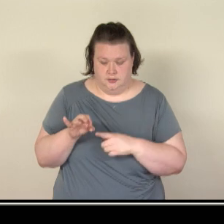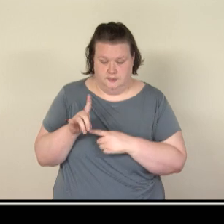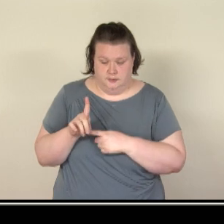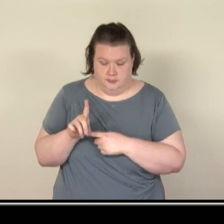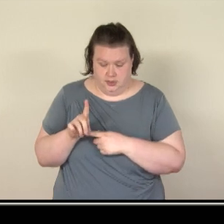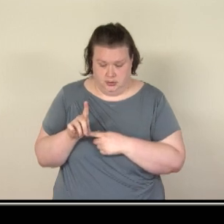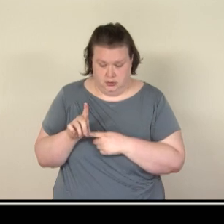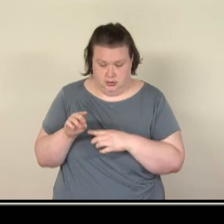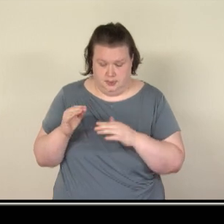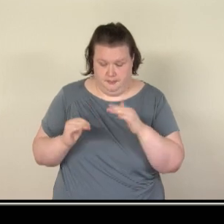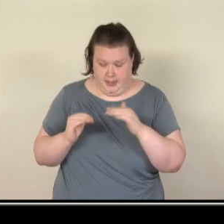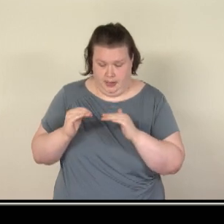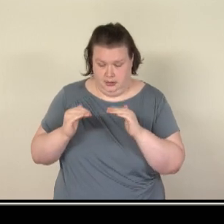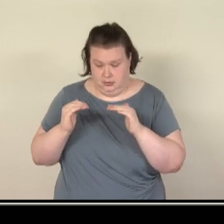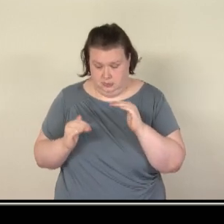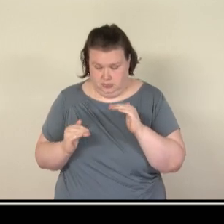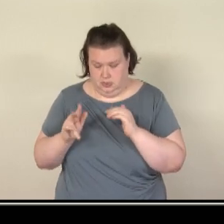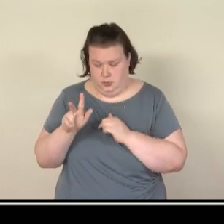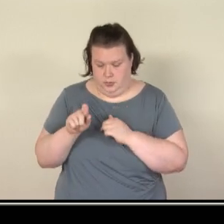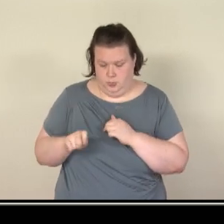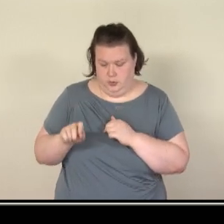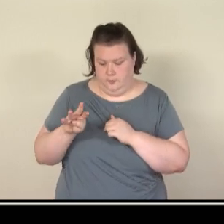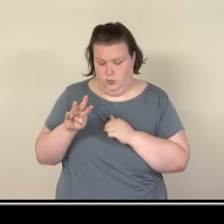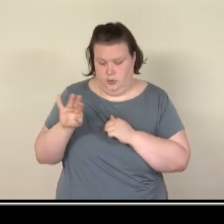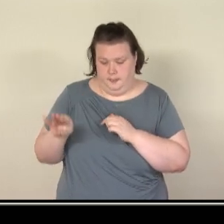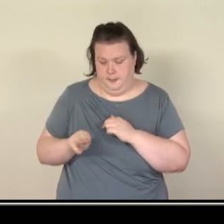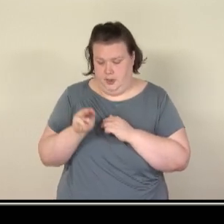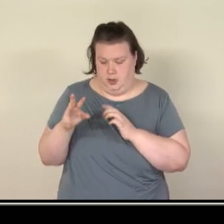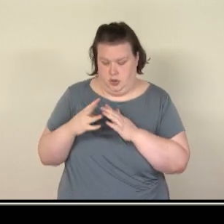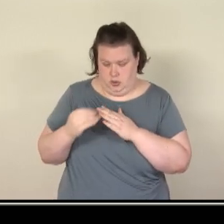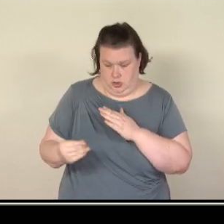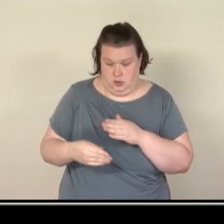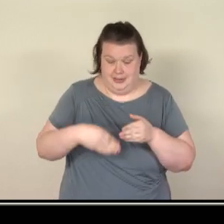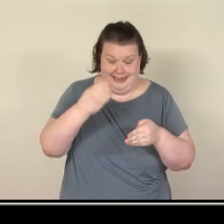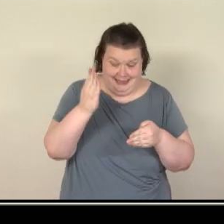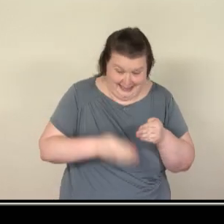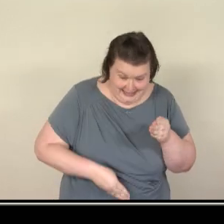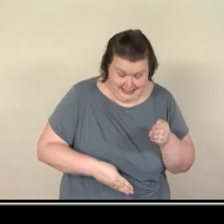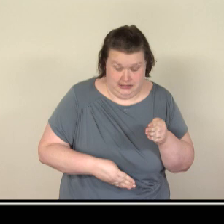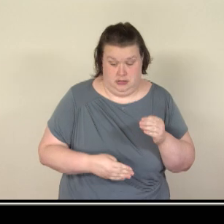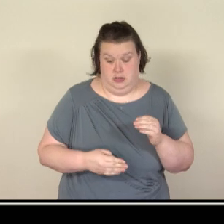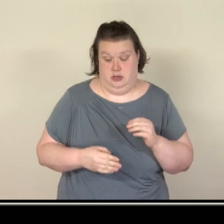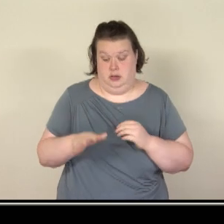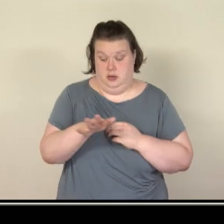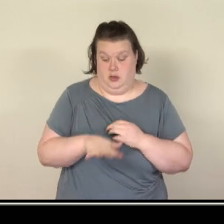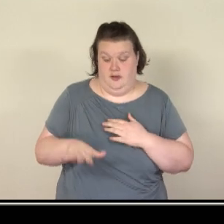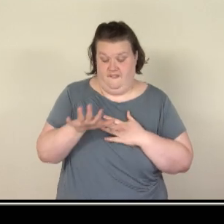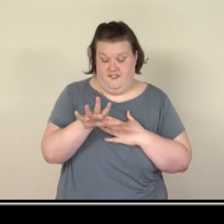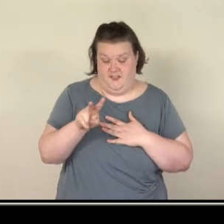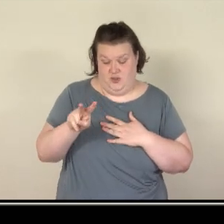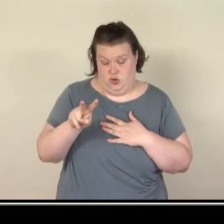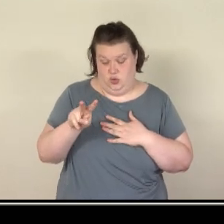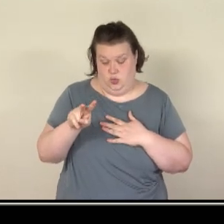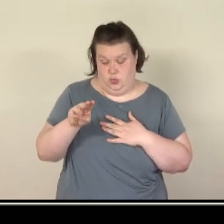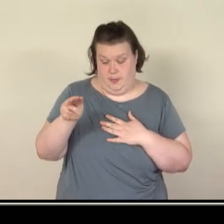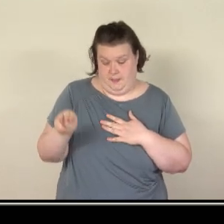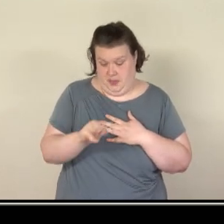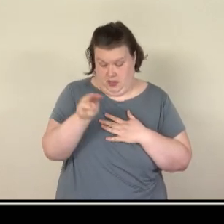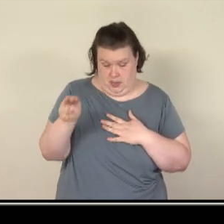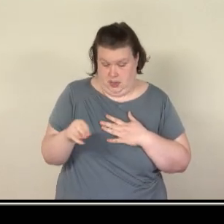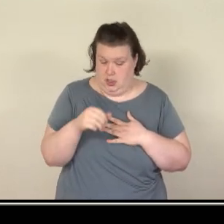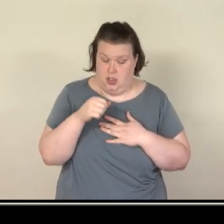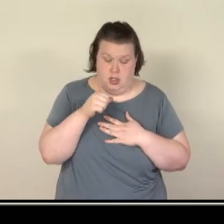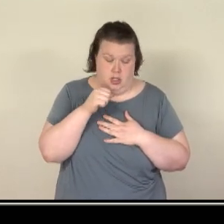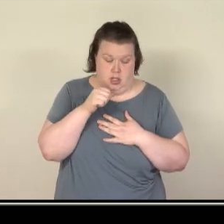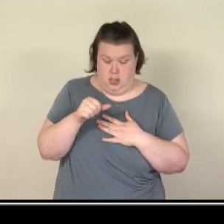million. That will give us an ending fund balance of about almost $52 million and an